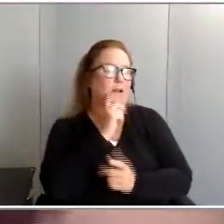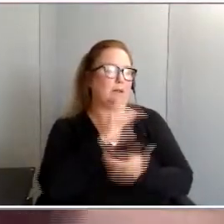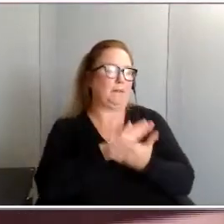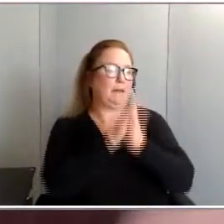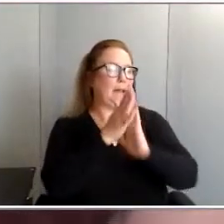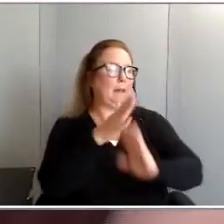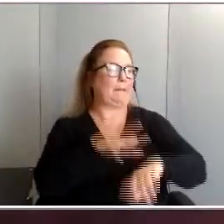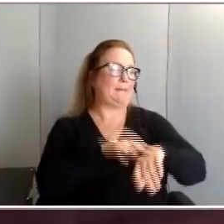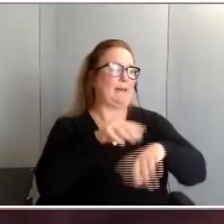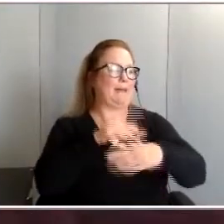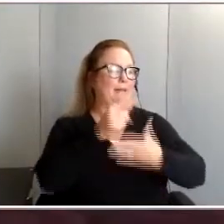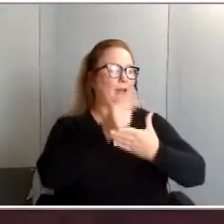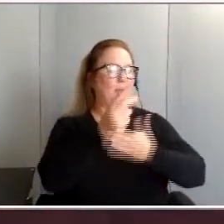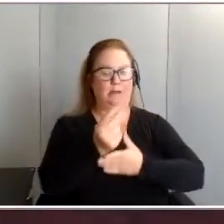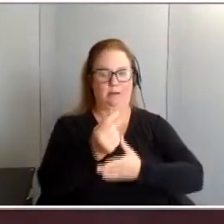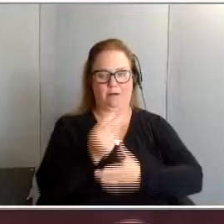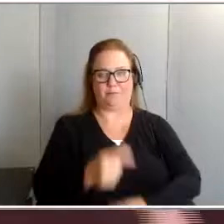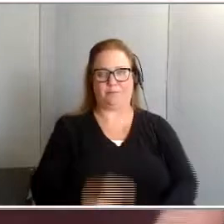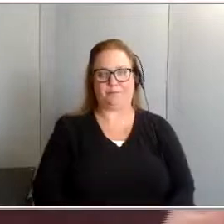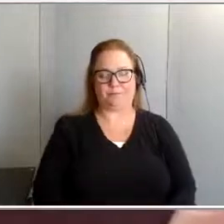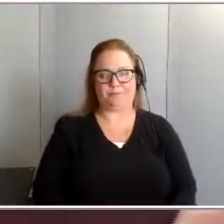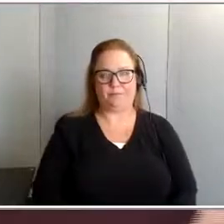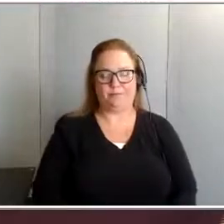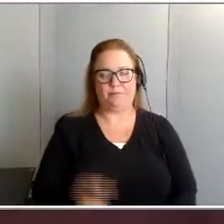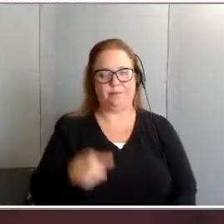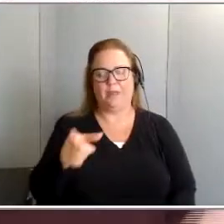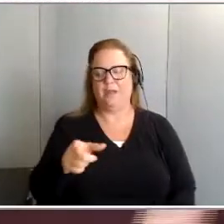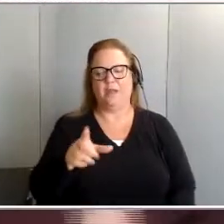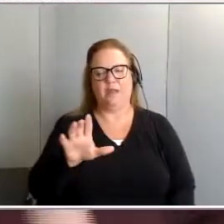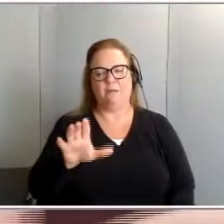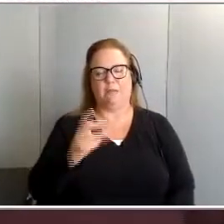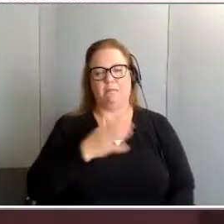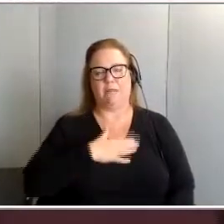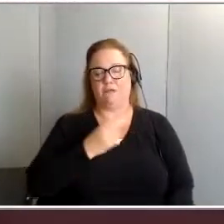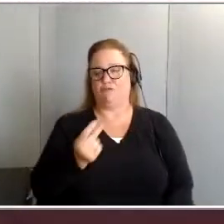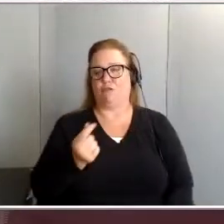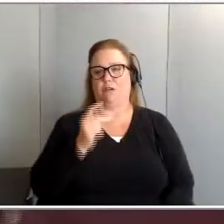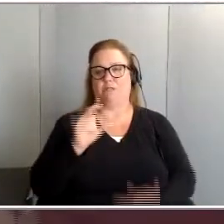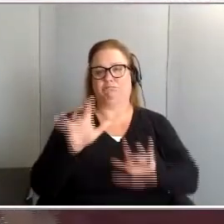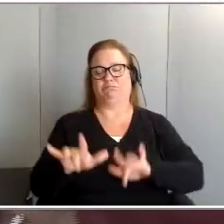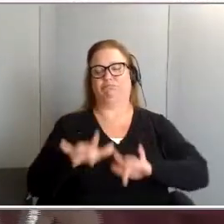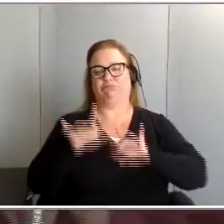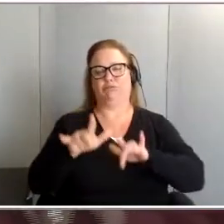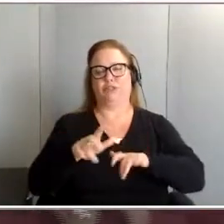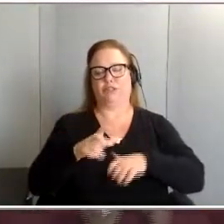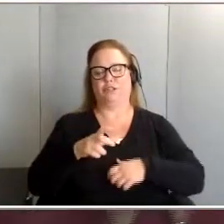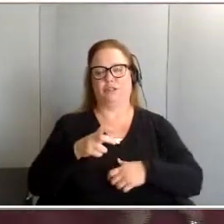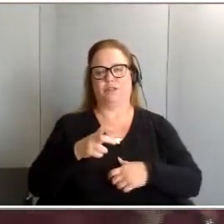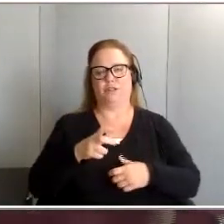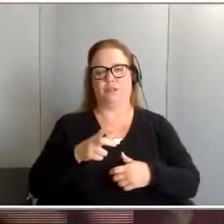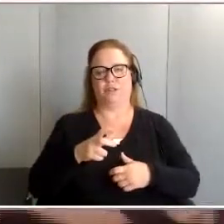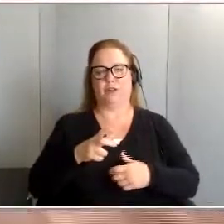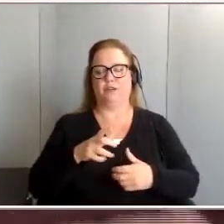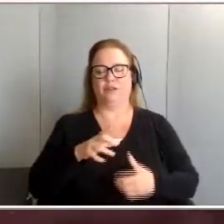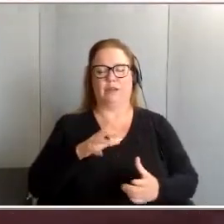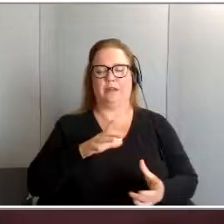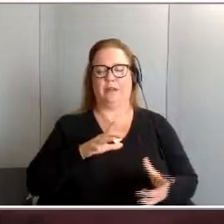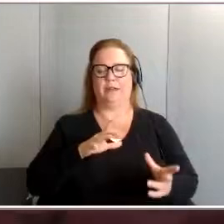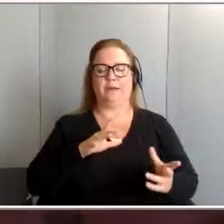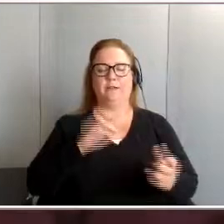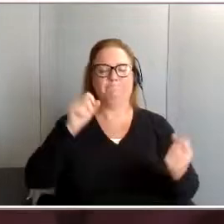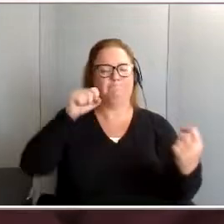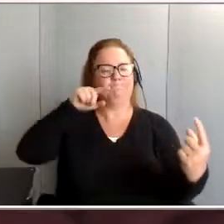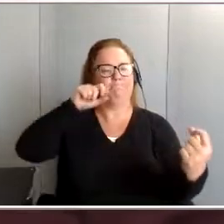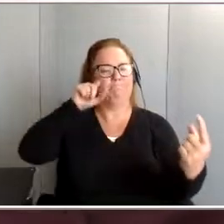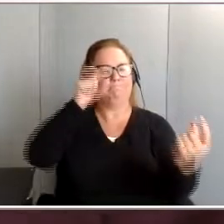she is an empathetic little dog. She gets on a person's lap, and she can pick up their vibes, so to speak.